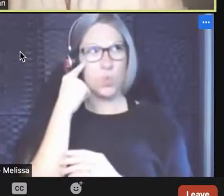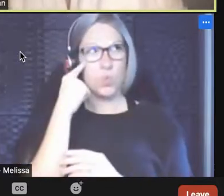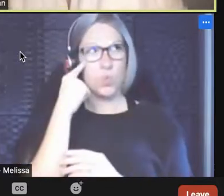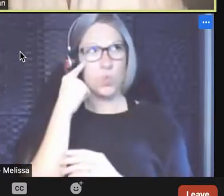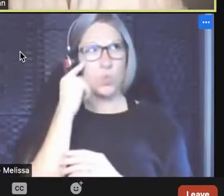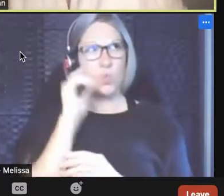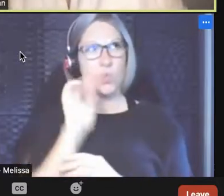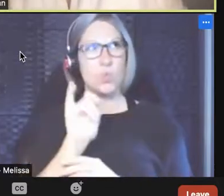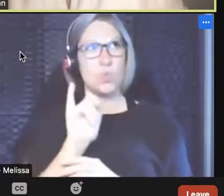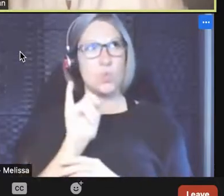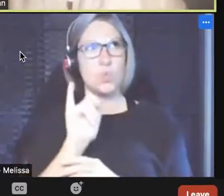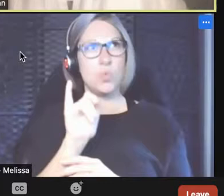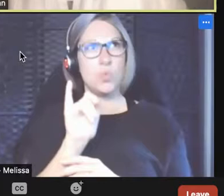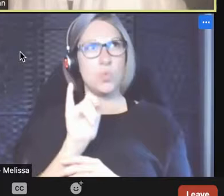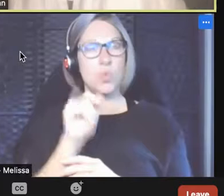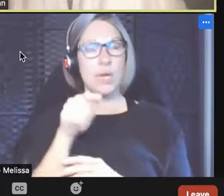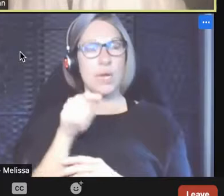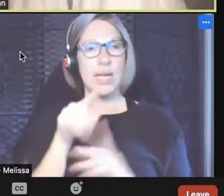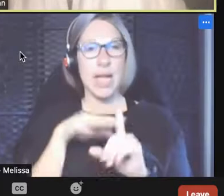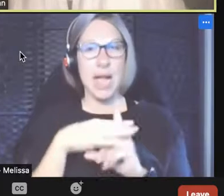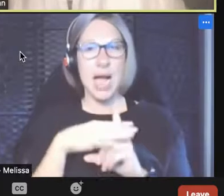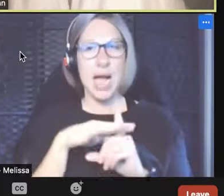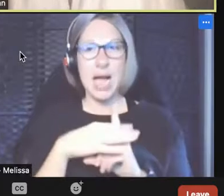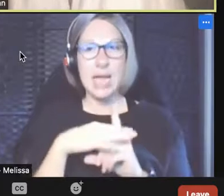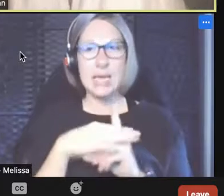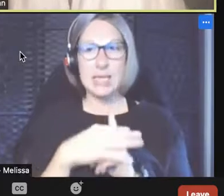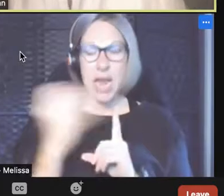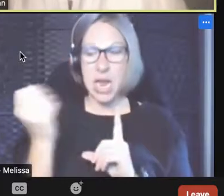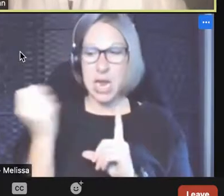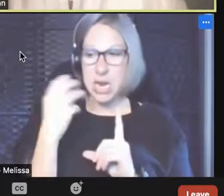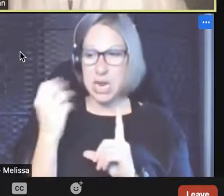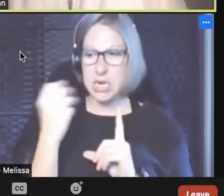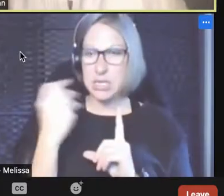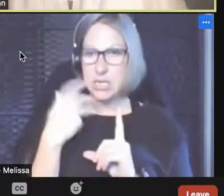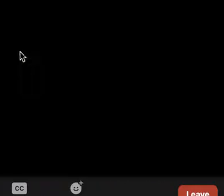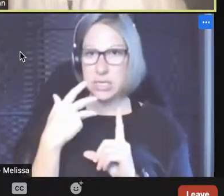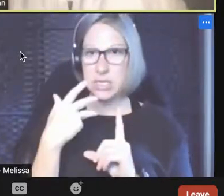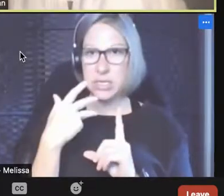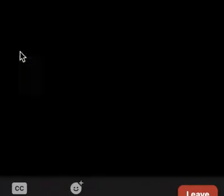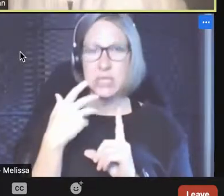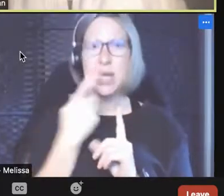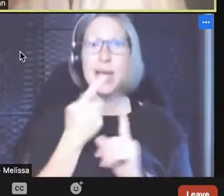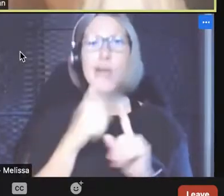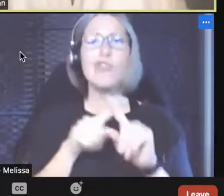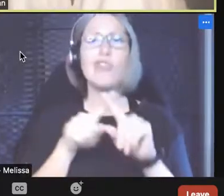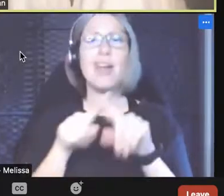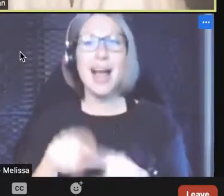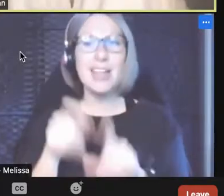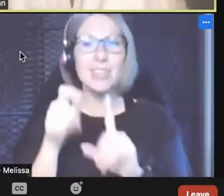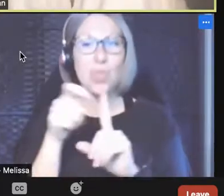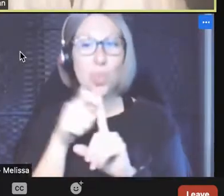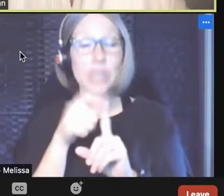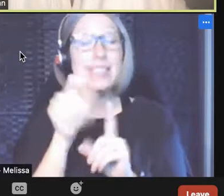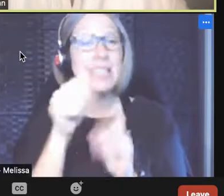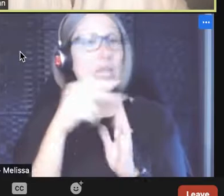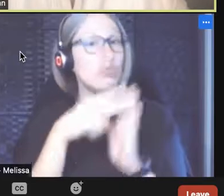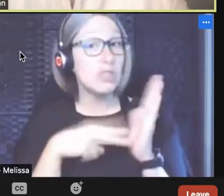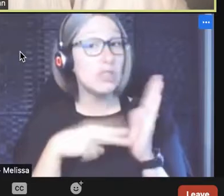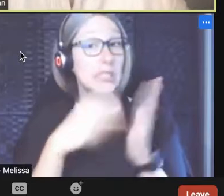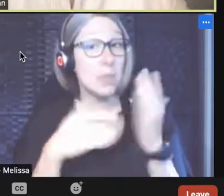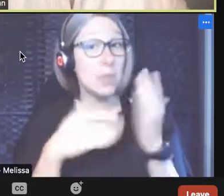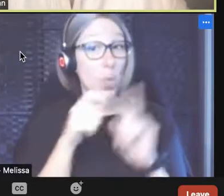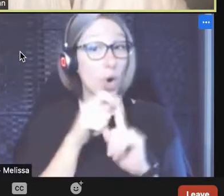cognitively about this context she's giving him, and also relies on the word. He can read some words, and words